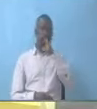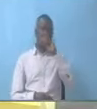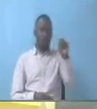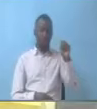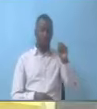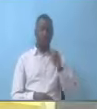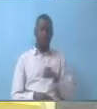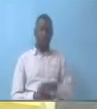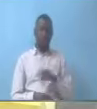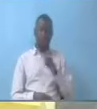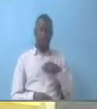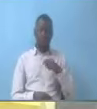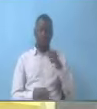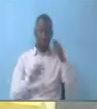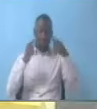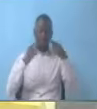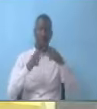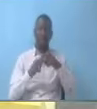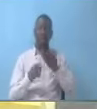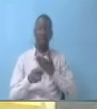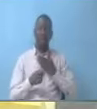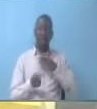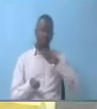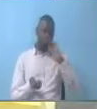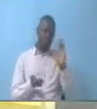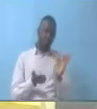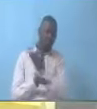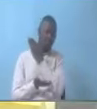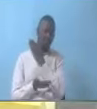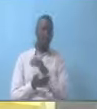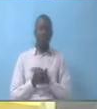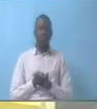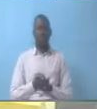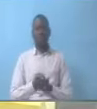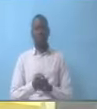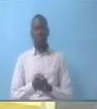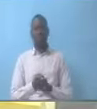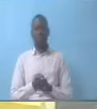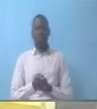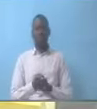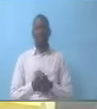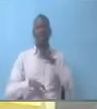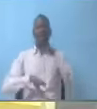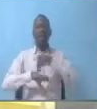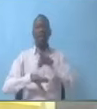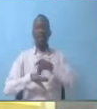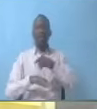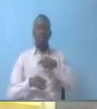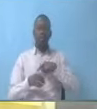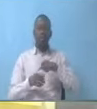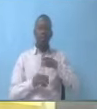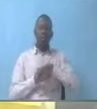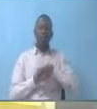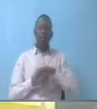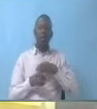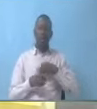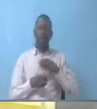have succeeded in having it struck out. Nicole dana doon sotal ci anam ko ak ko decisions by Lord